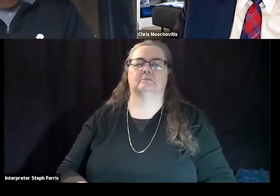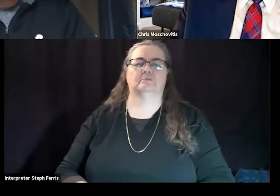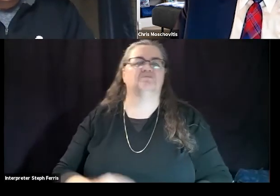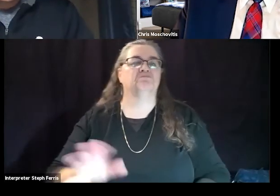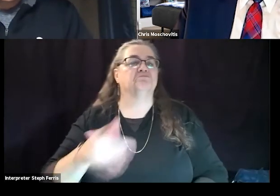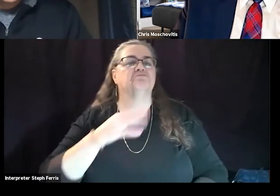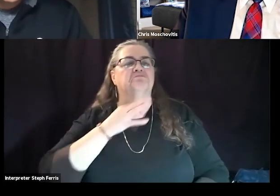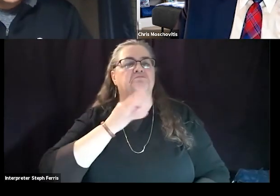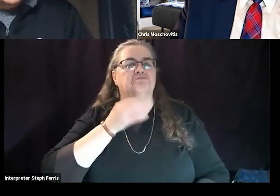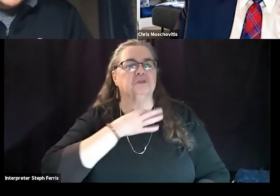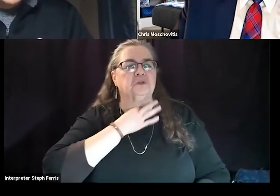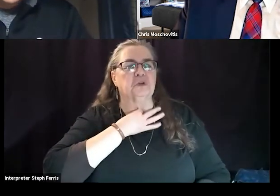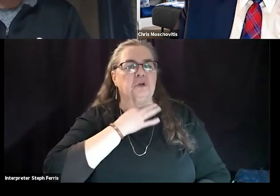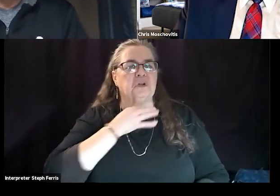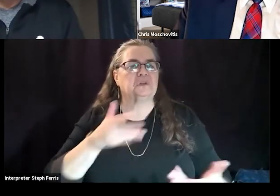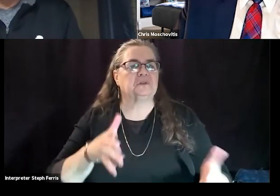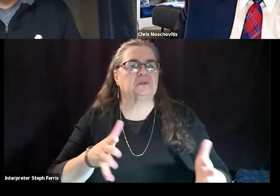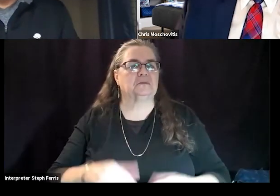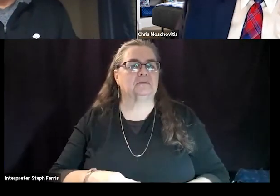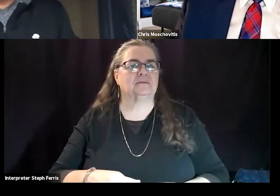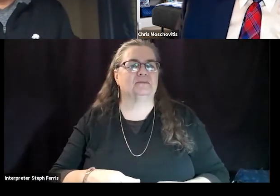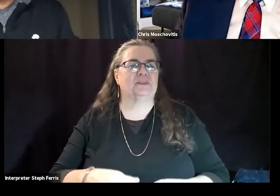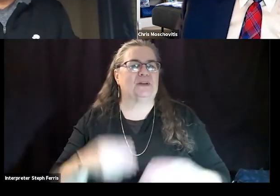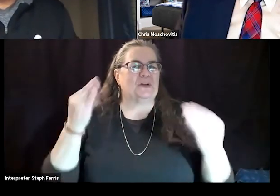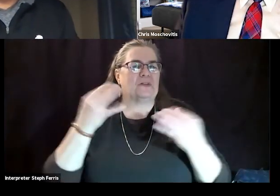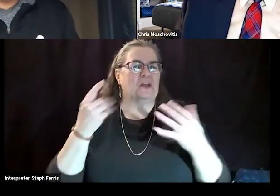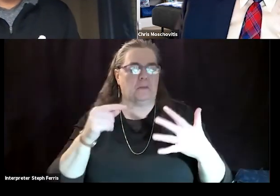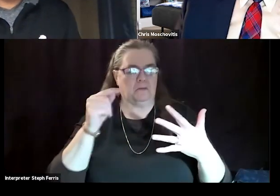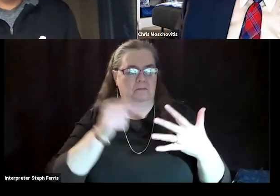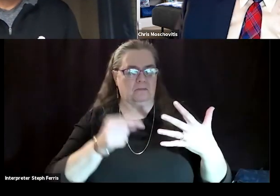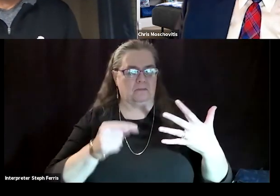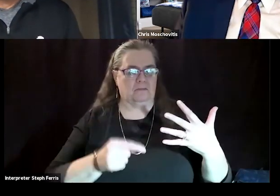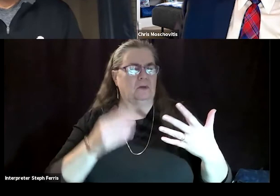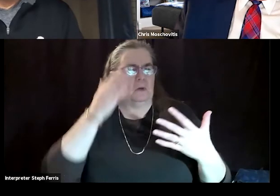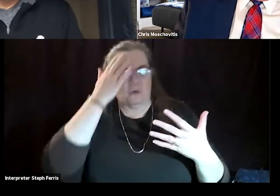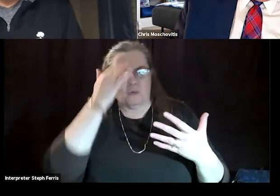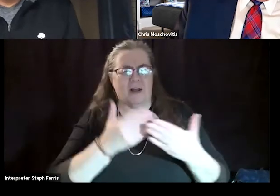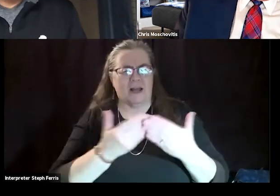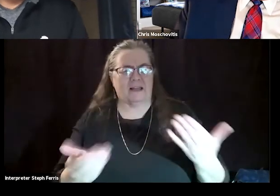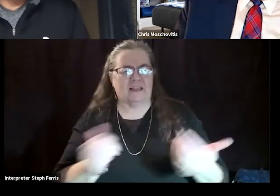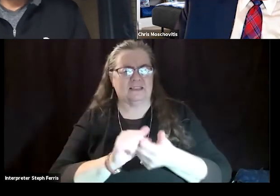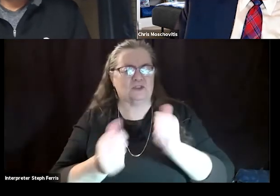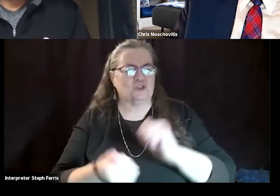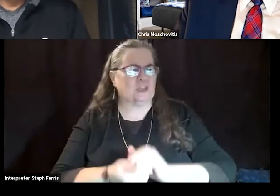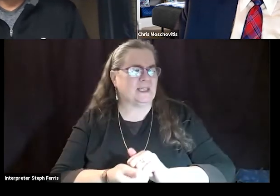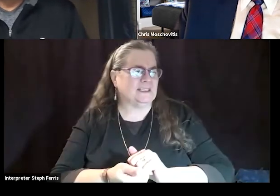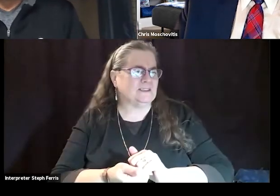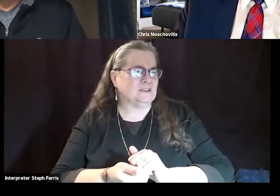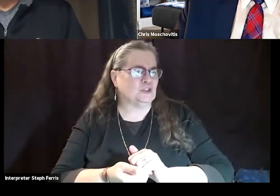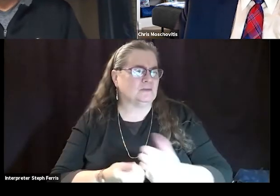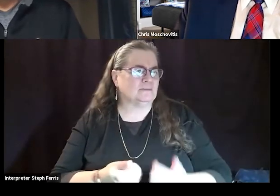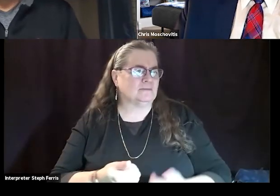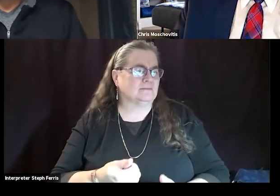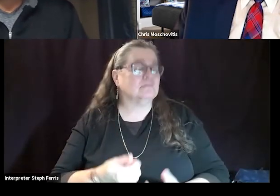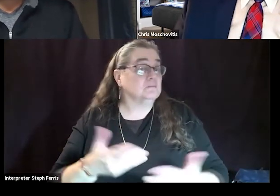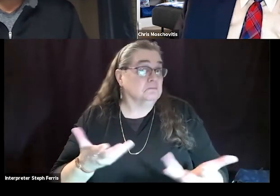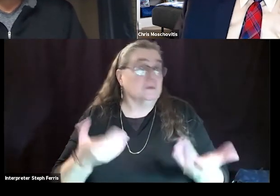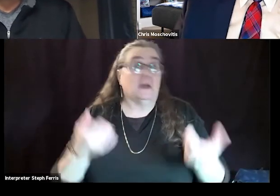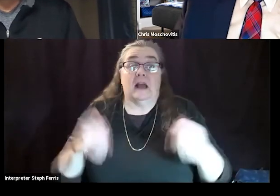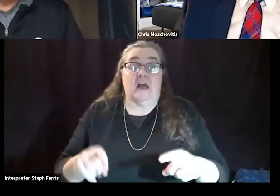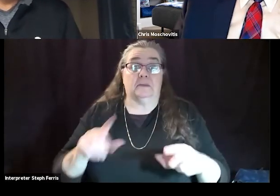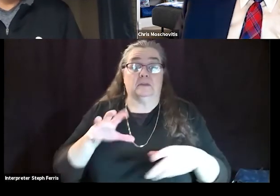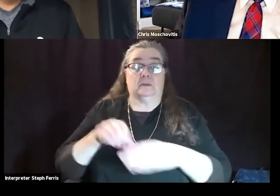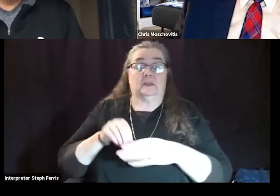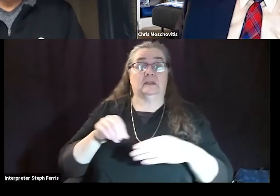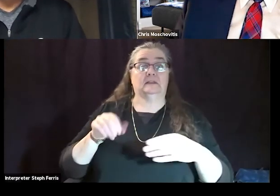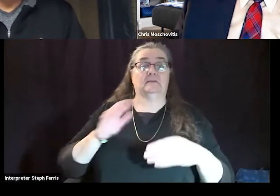mean, you wonder what all the factors are, right, and why things change. And we see it even in education. Why does this program